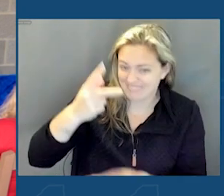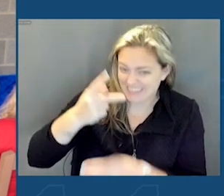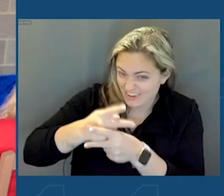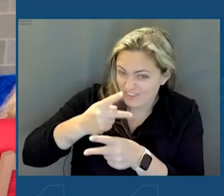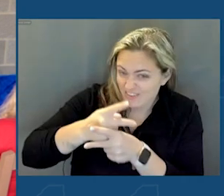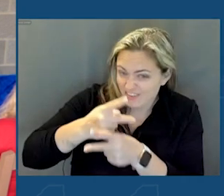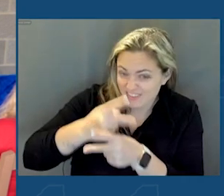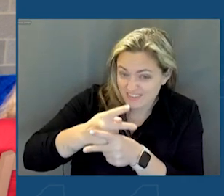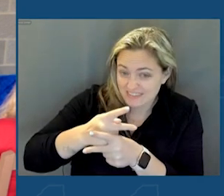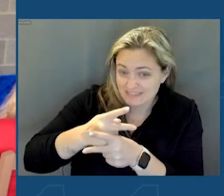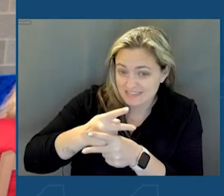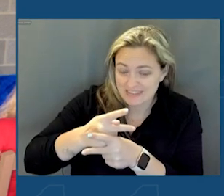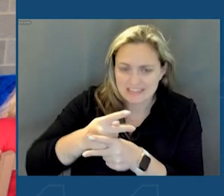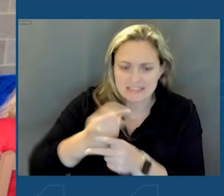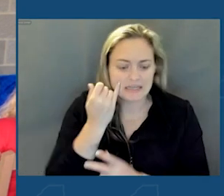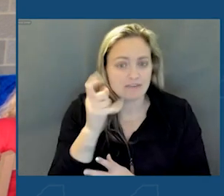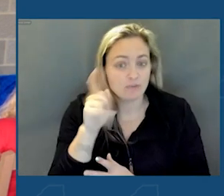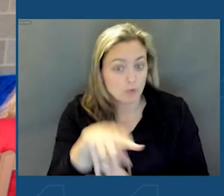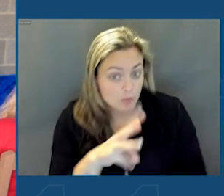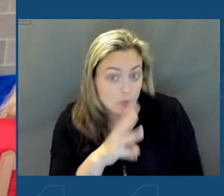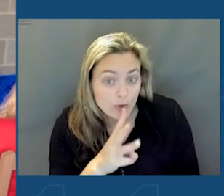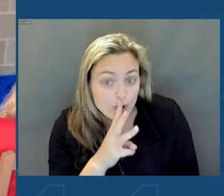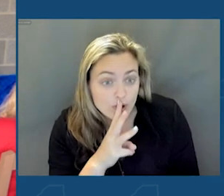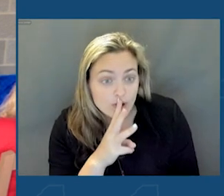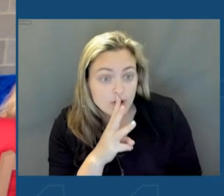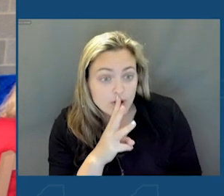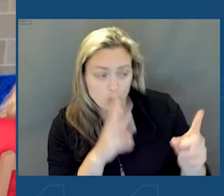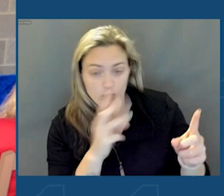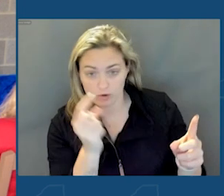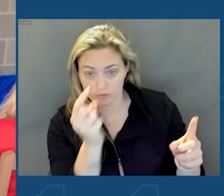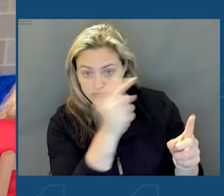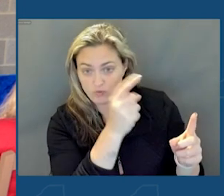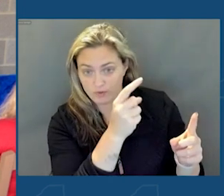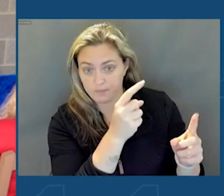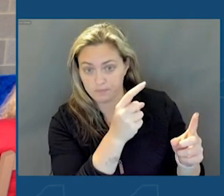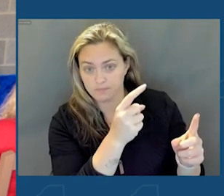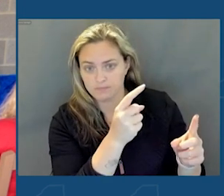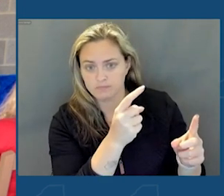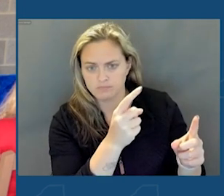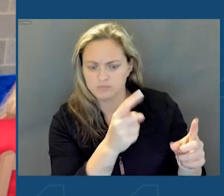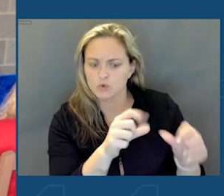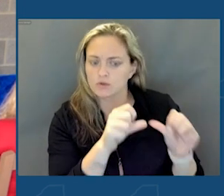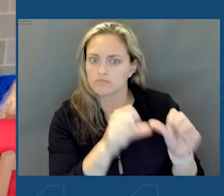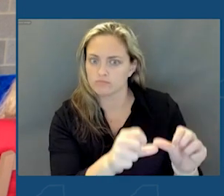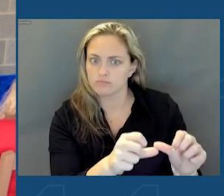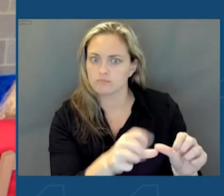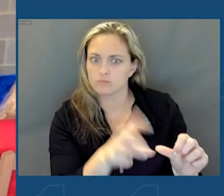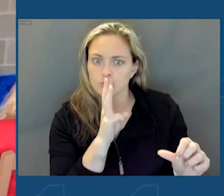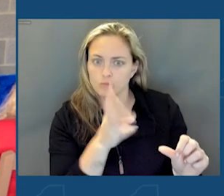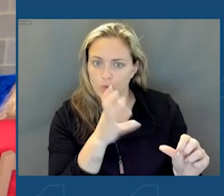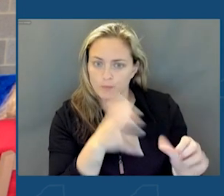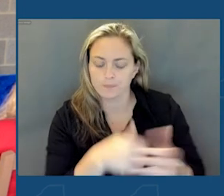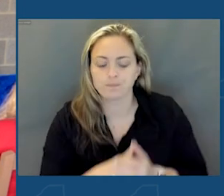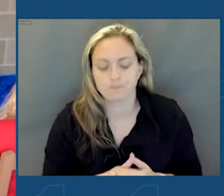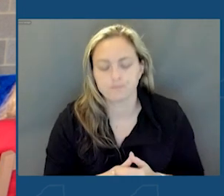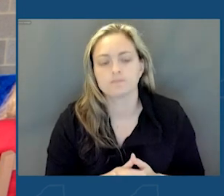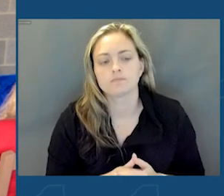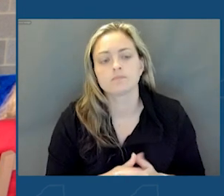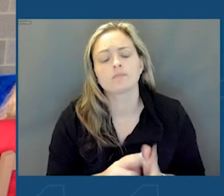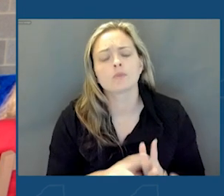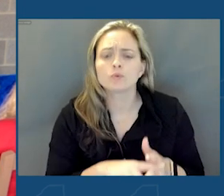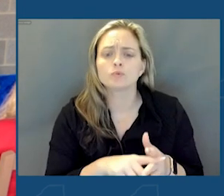and if you need some water, there's water over here so you stay hydrated. We will start